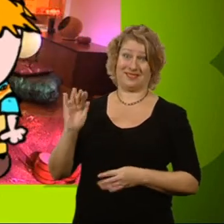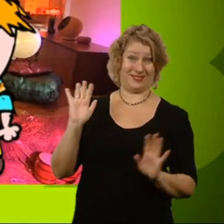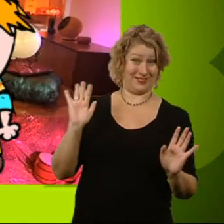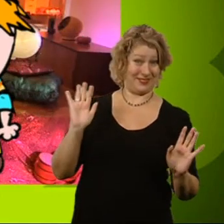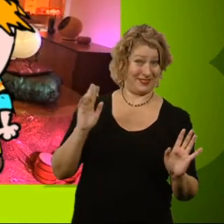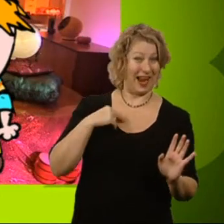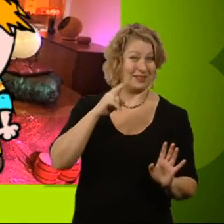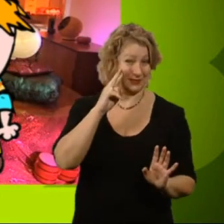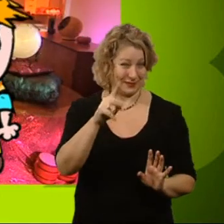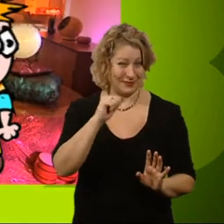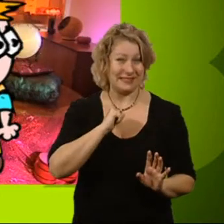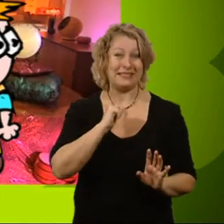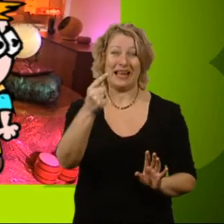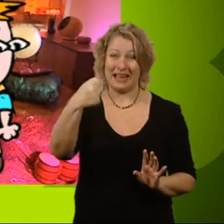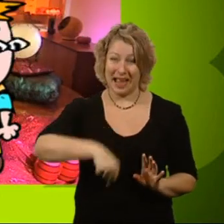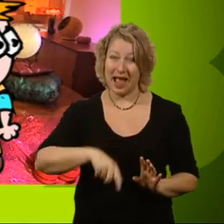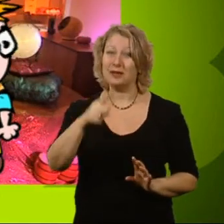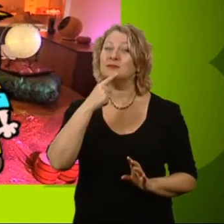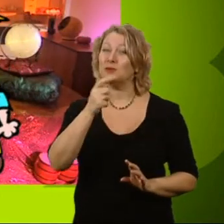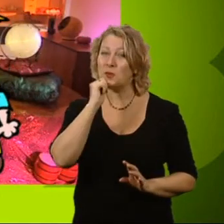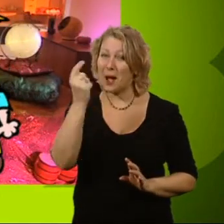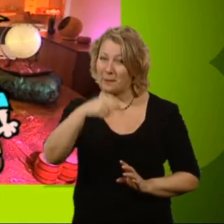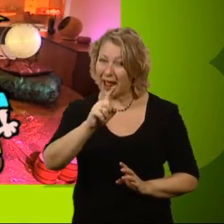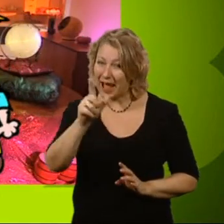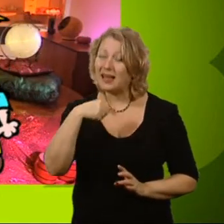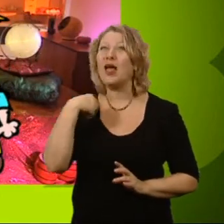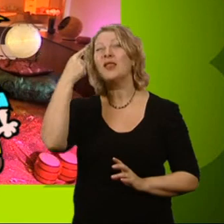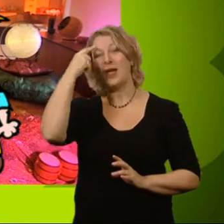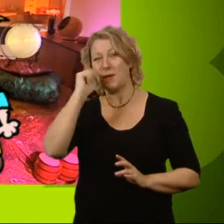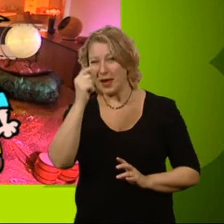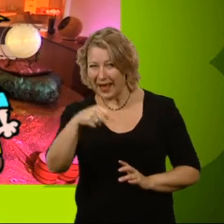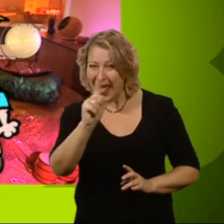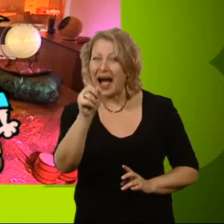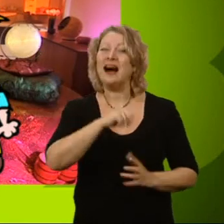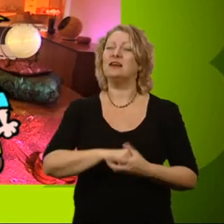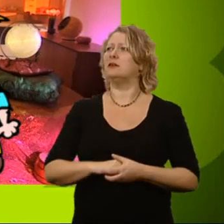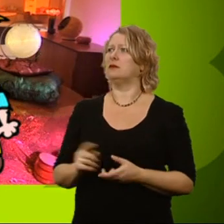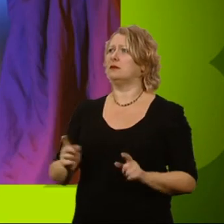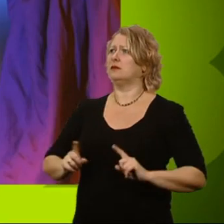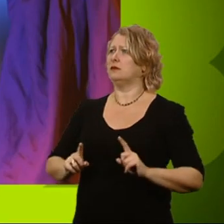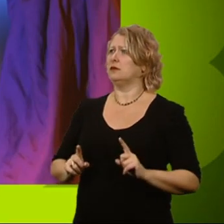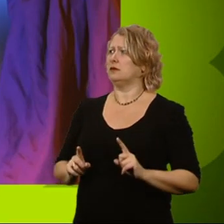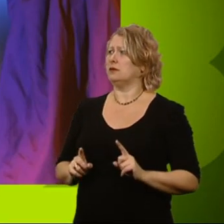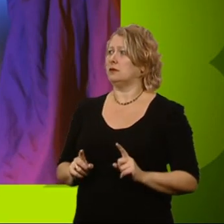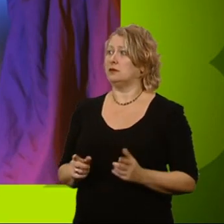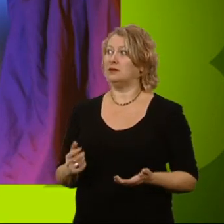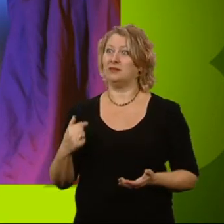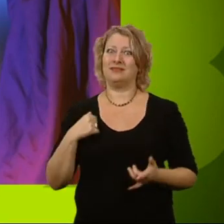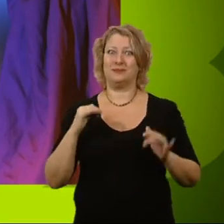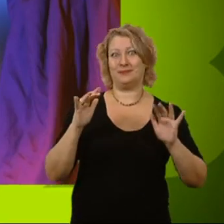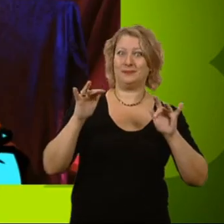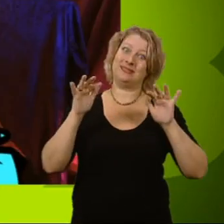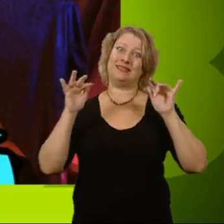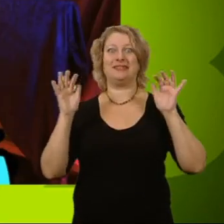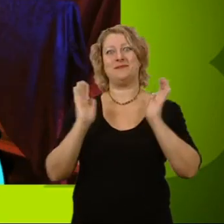your coming here when you said you'd be back later. Oh, no. What's going on? I am Mystic